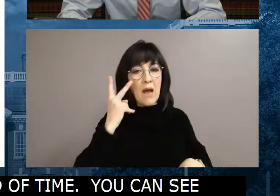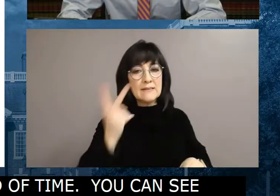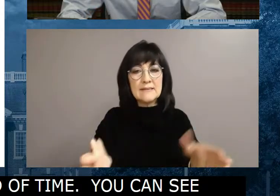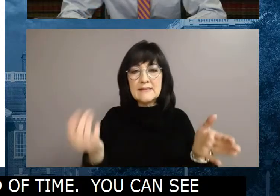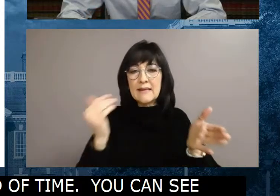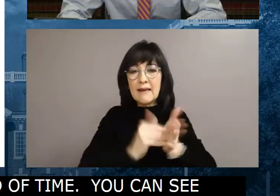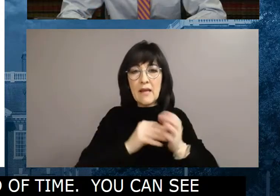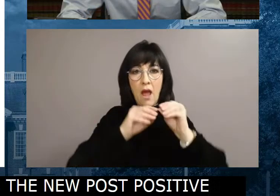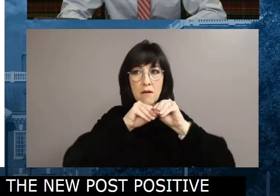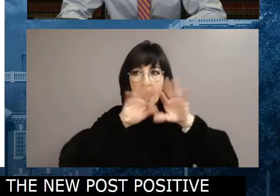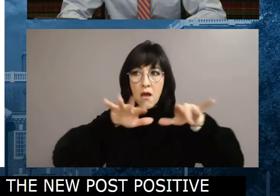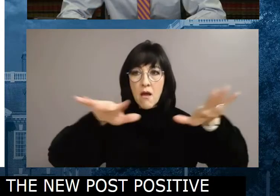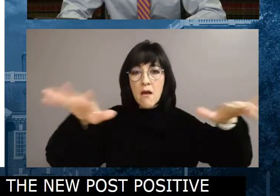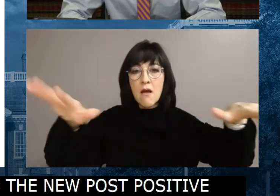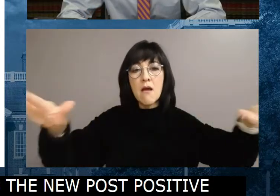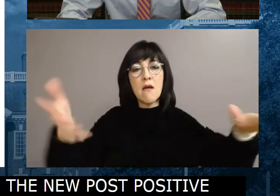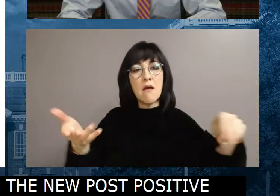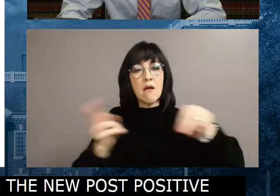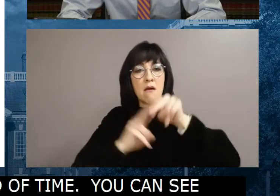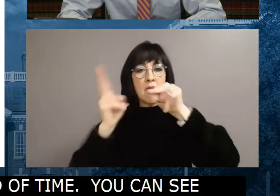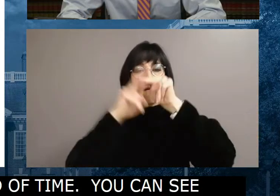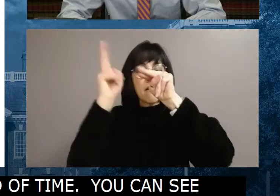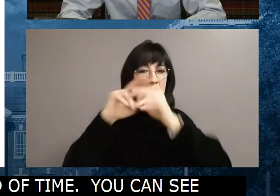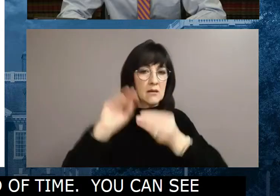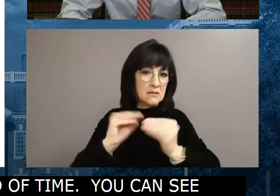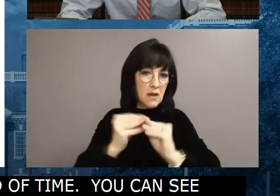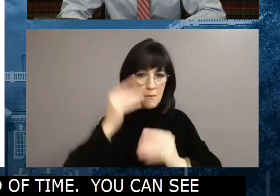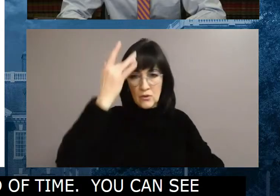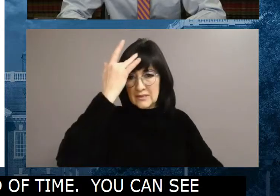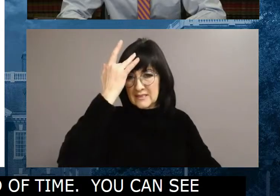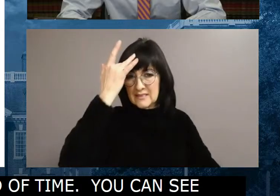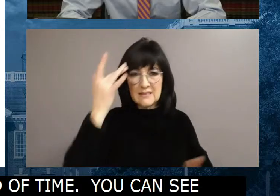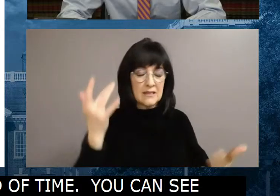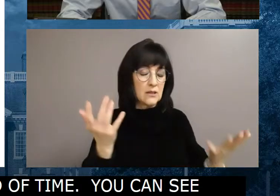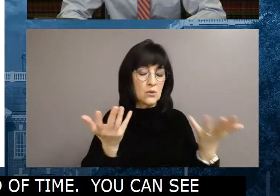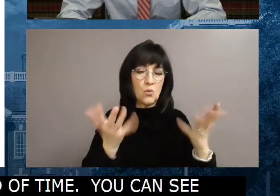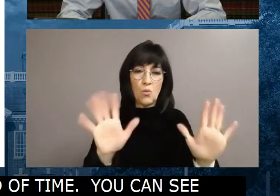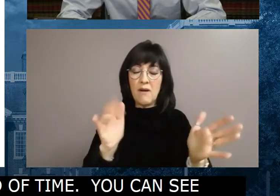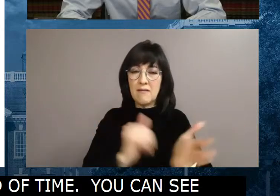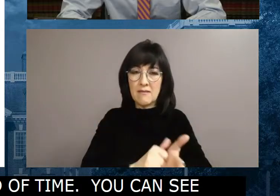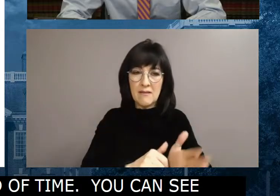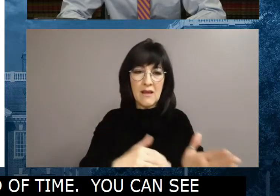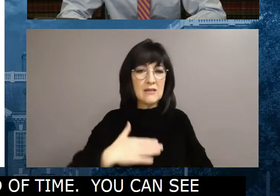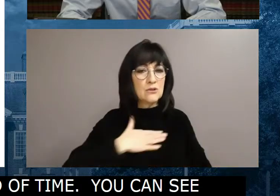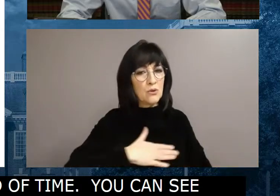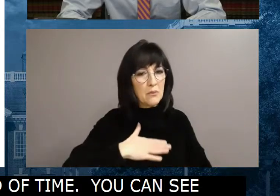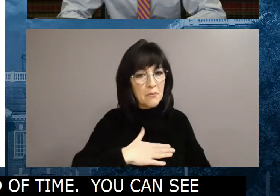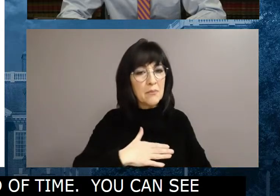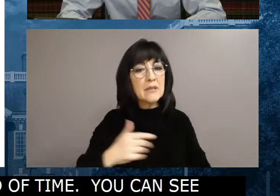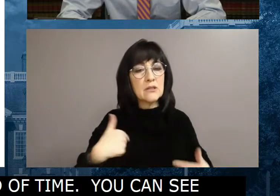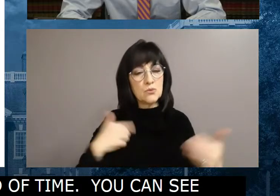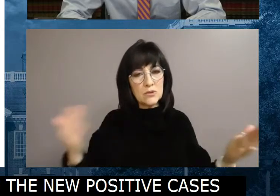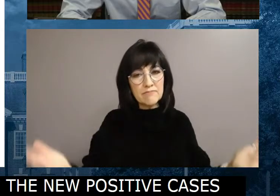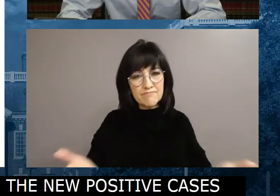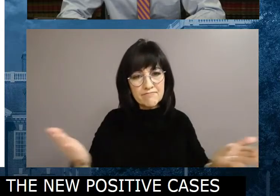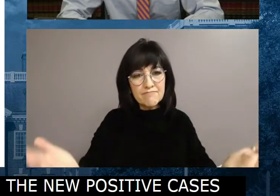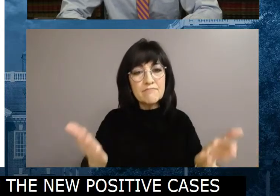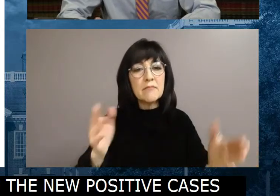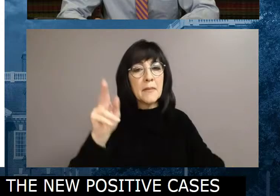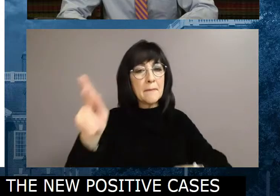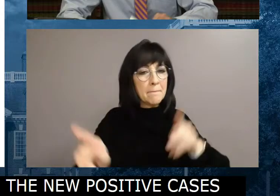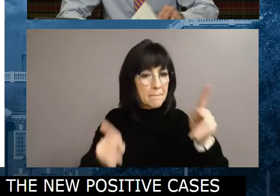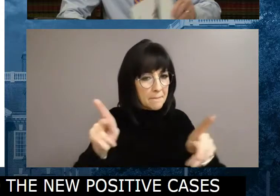peak. That would be devastating for us. So we need folks to lean in just a little while longer as we get